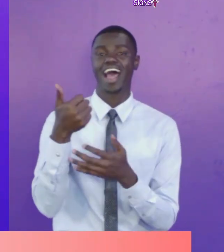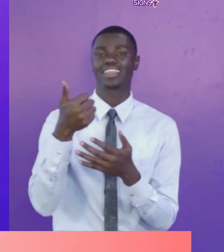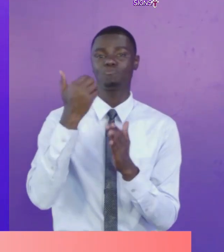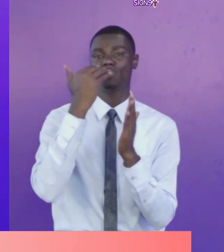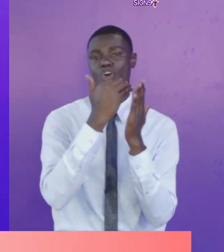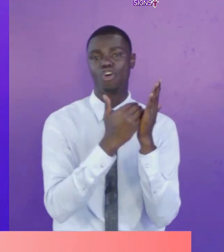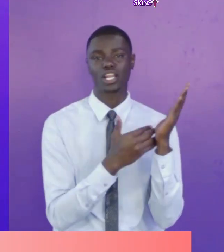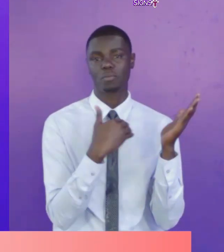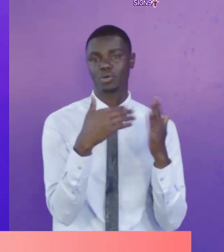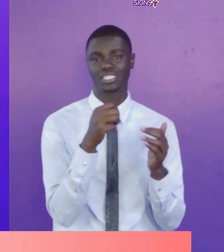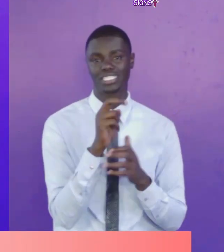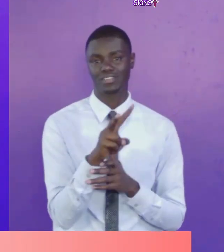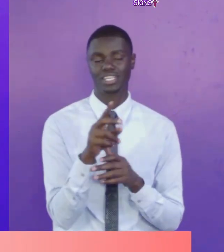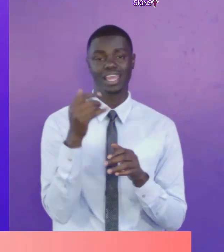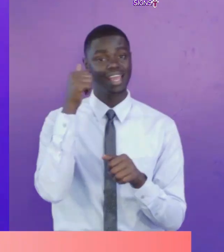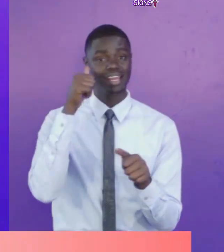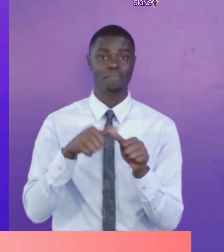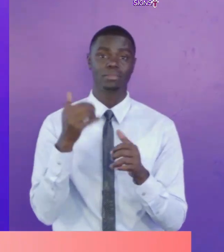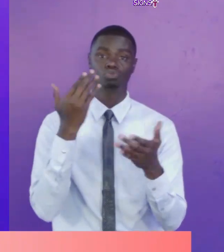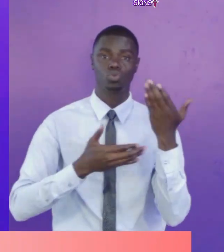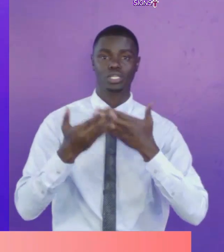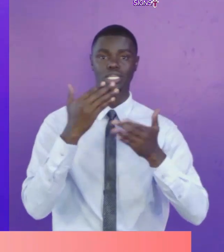TV. And remember to interact with us